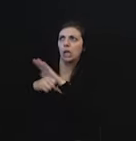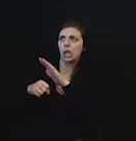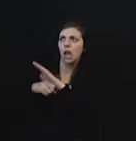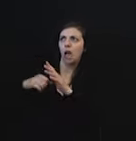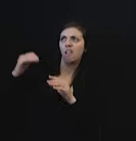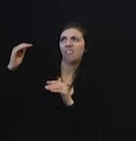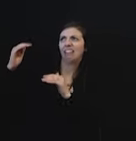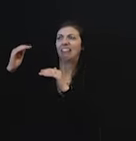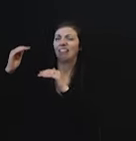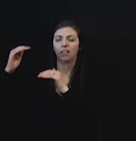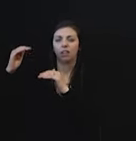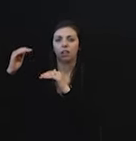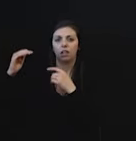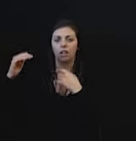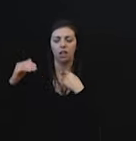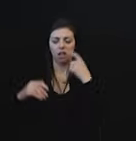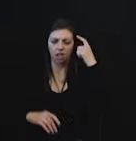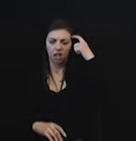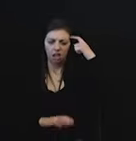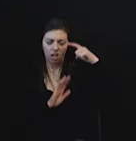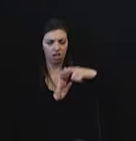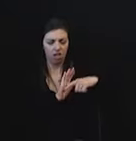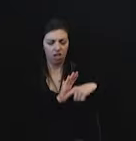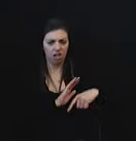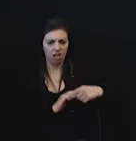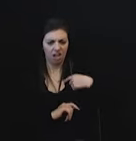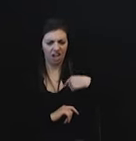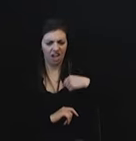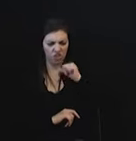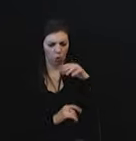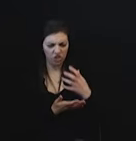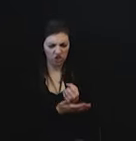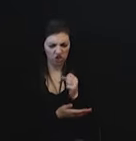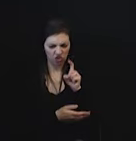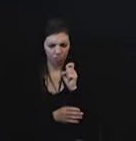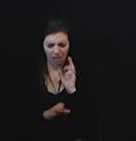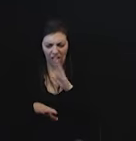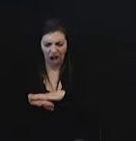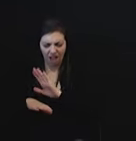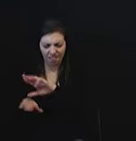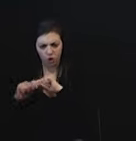table. You don't deserve to be a part of the team.